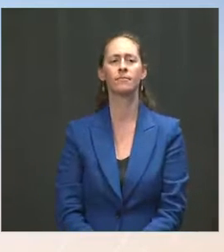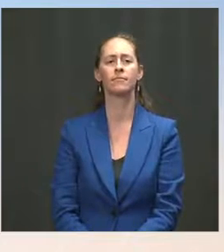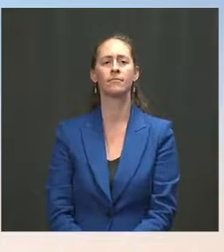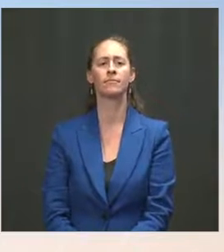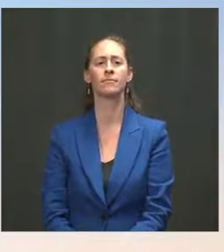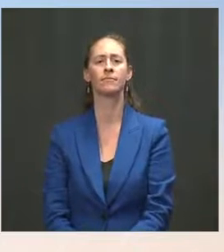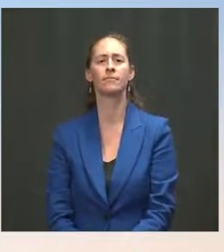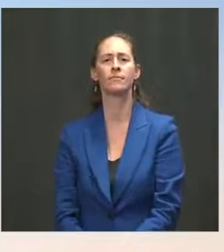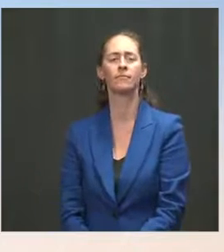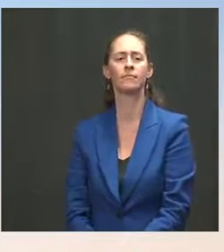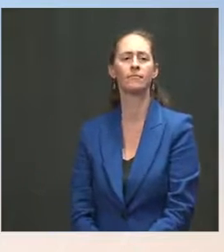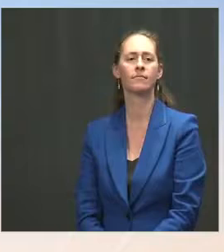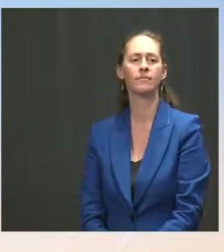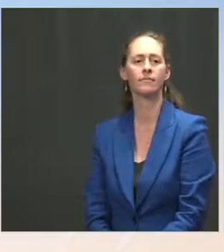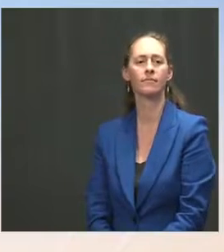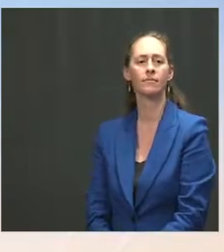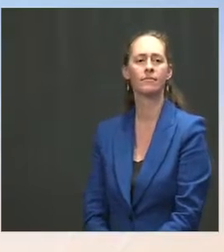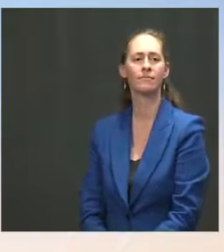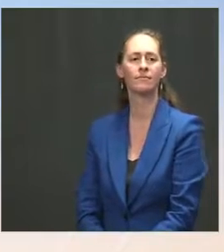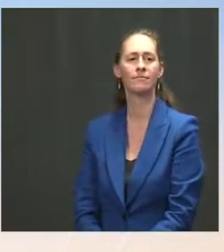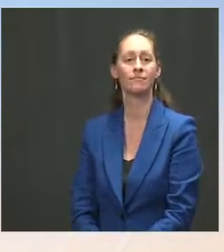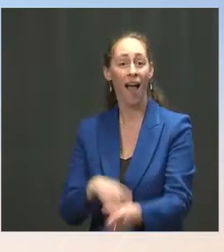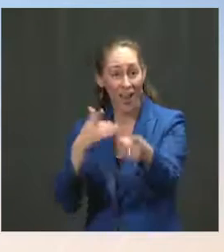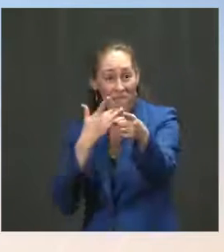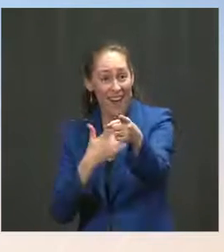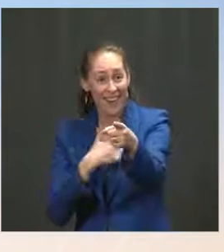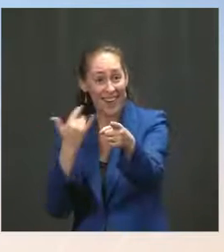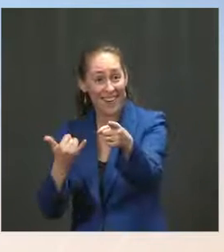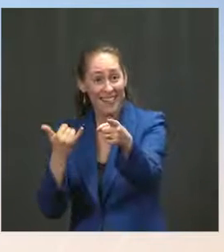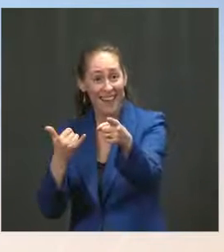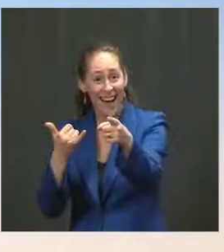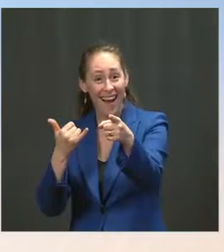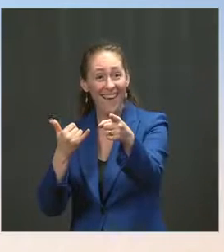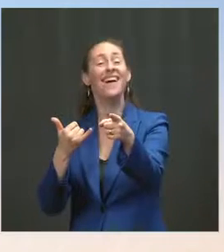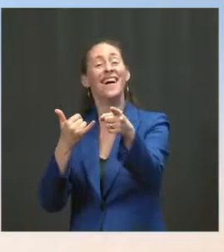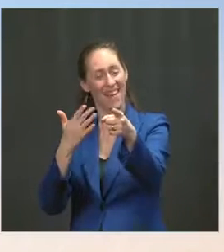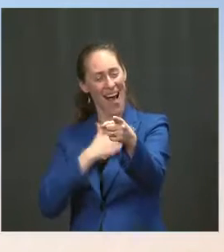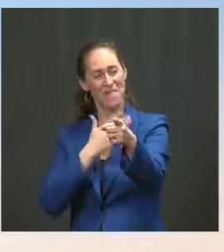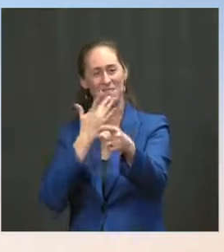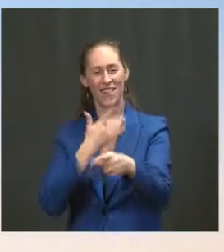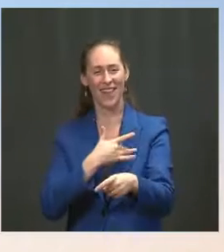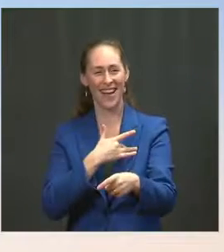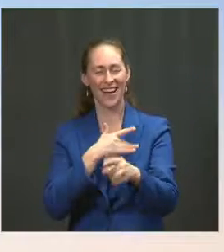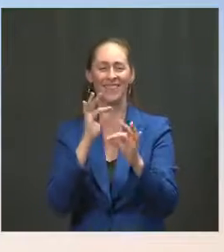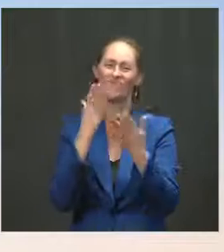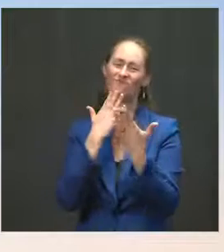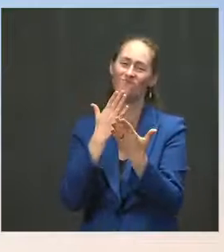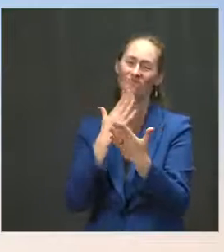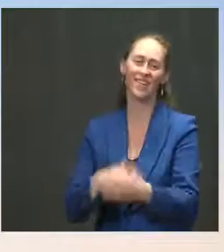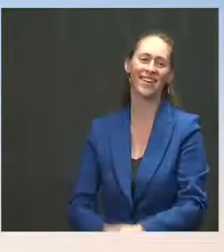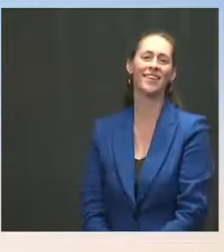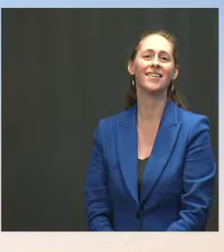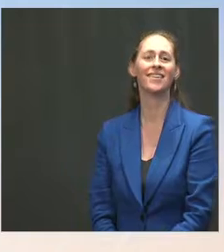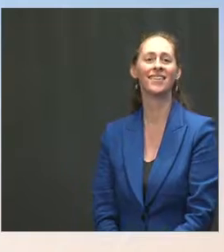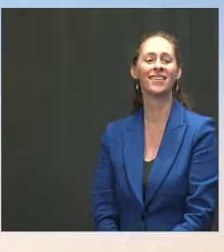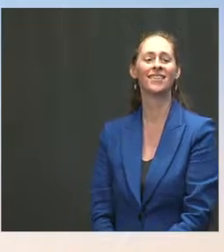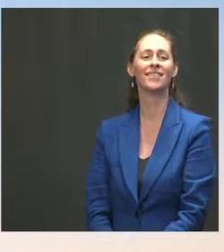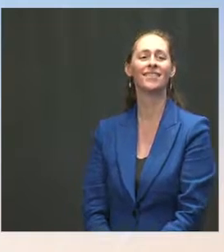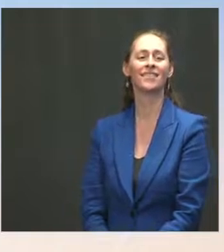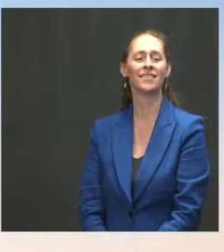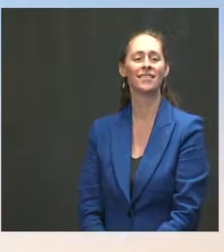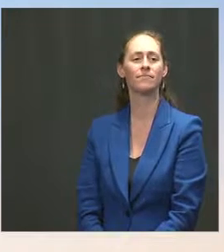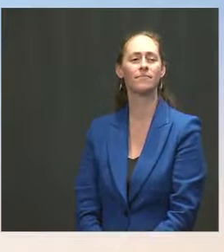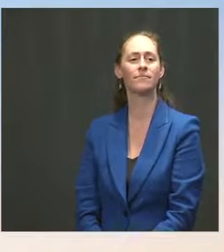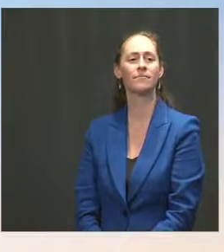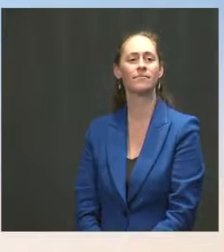one domestic and one Jake, it's your national. birthday today. You Yes, noted that for yes, me. it is. Happy birthday. Thank you, and let me wish you back happy Infrastructure